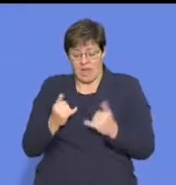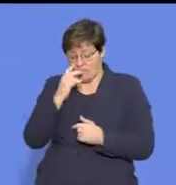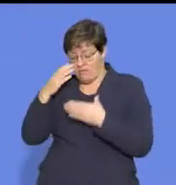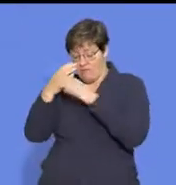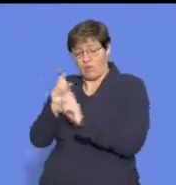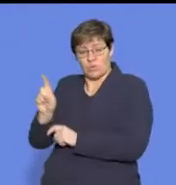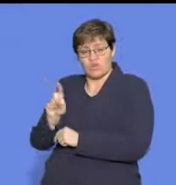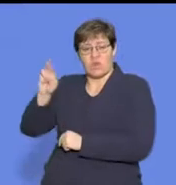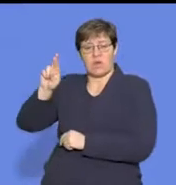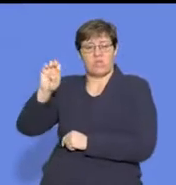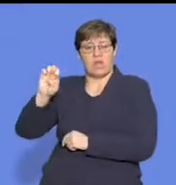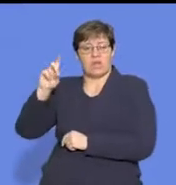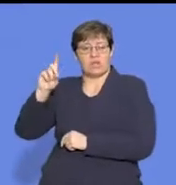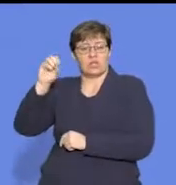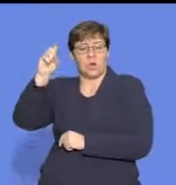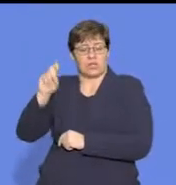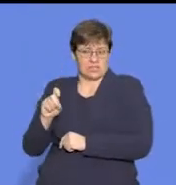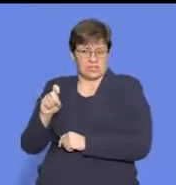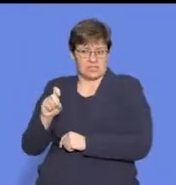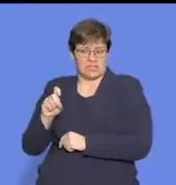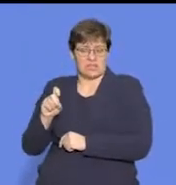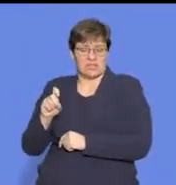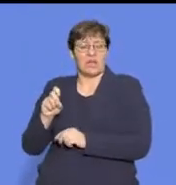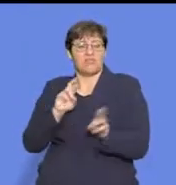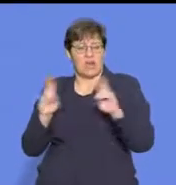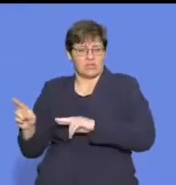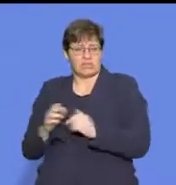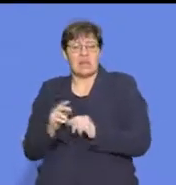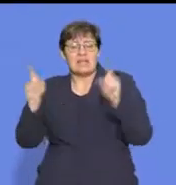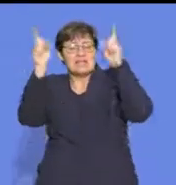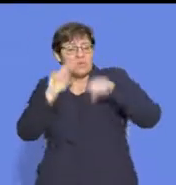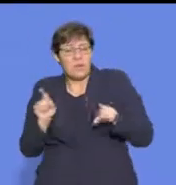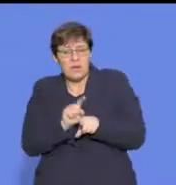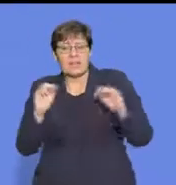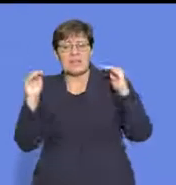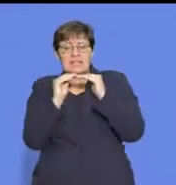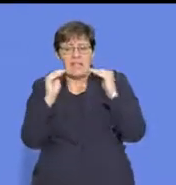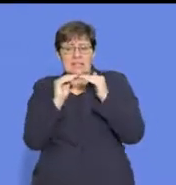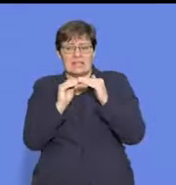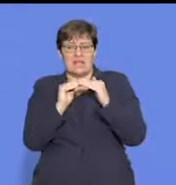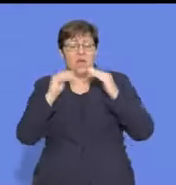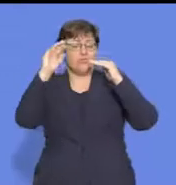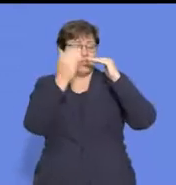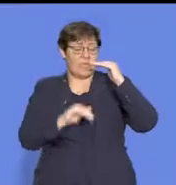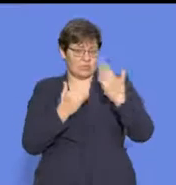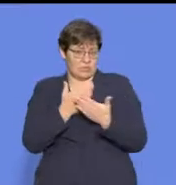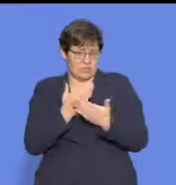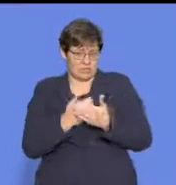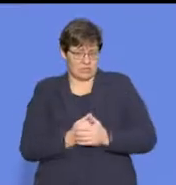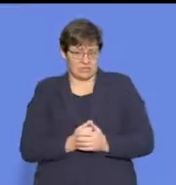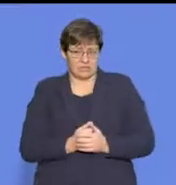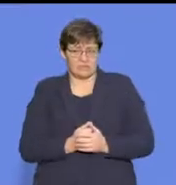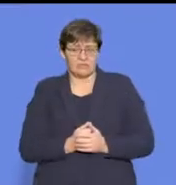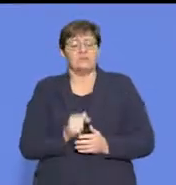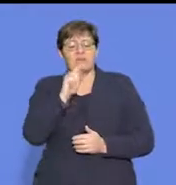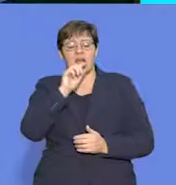redox reactions, and in particular the standard reduction potentials. We're going to be talking about this mystery, which I've put